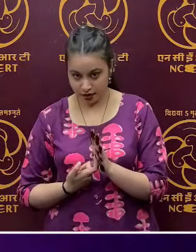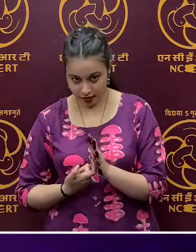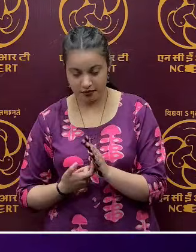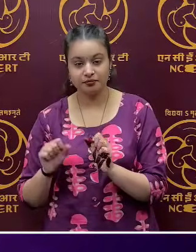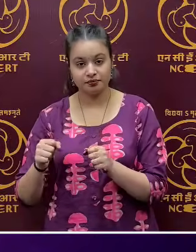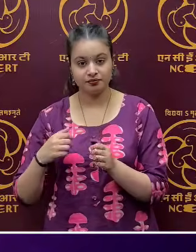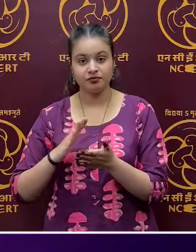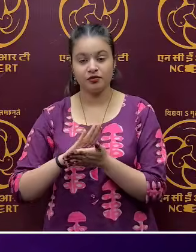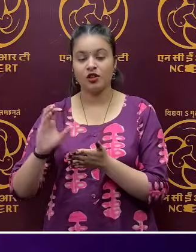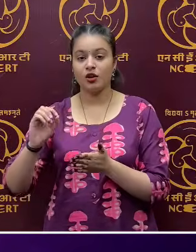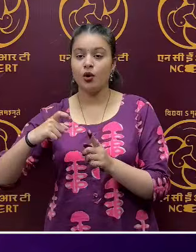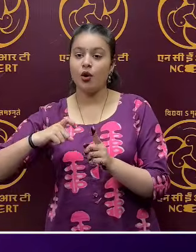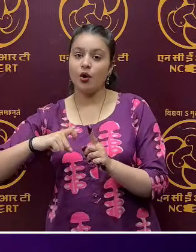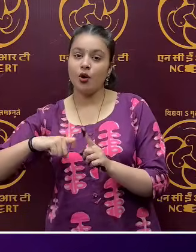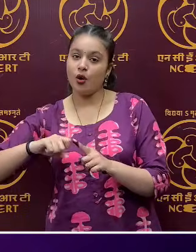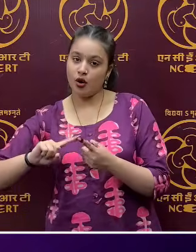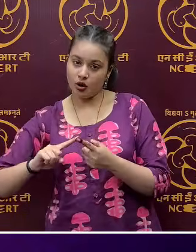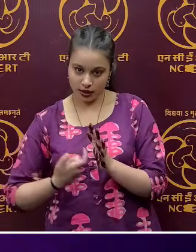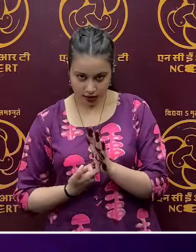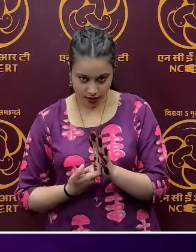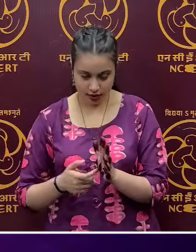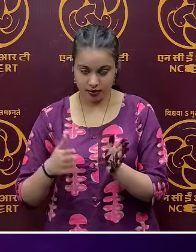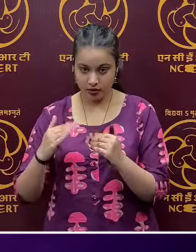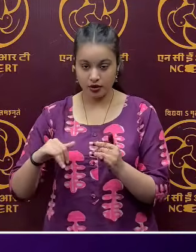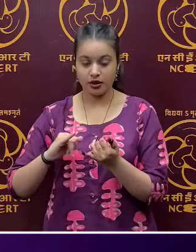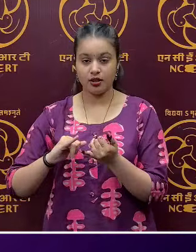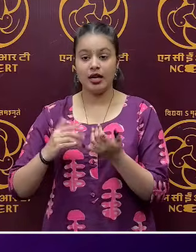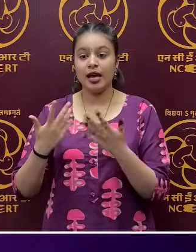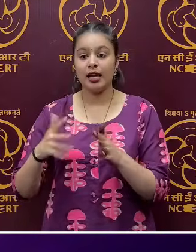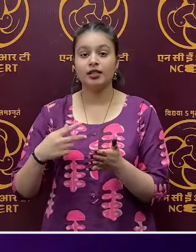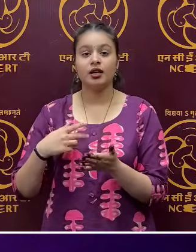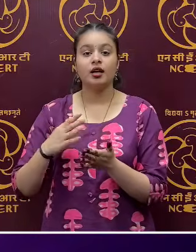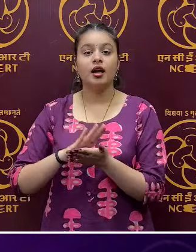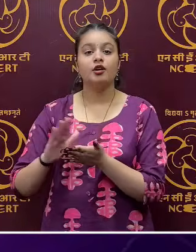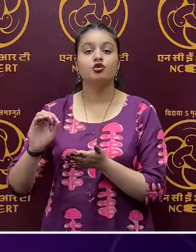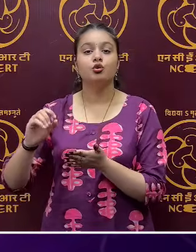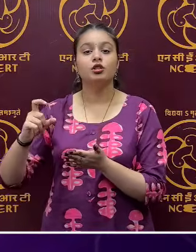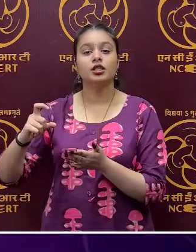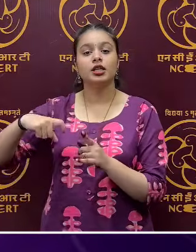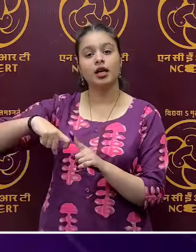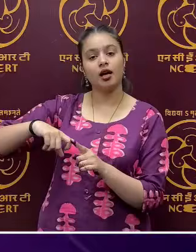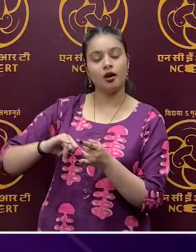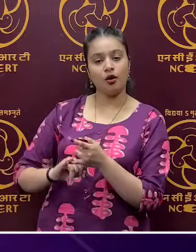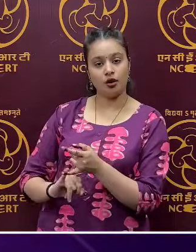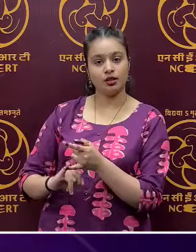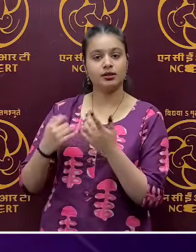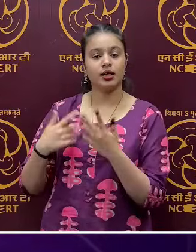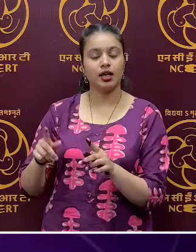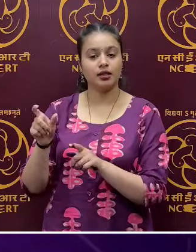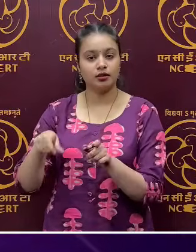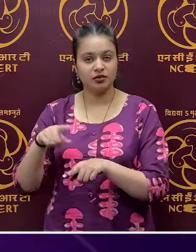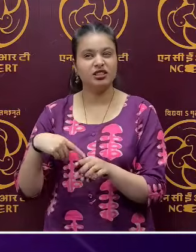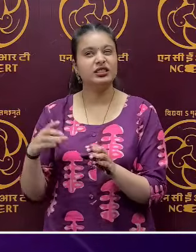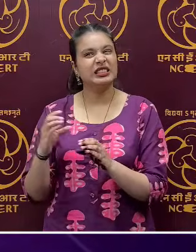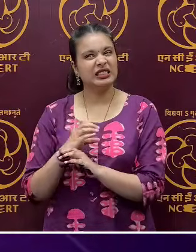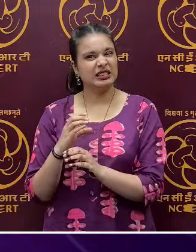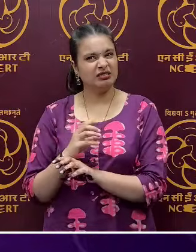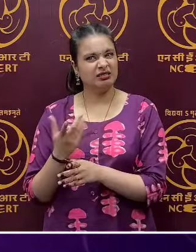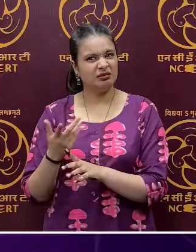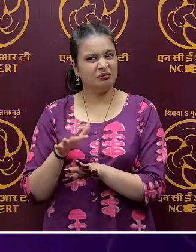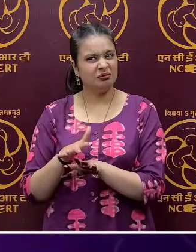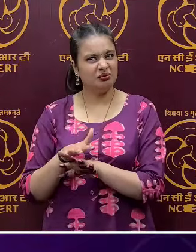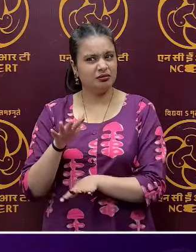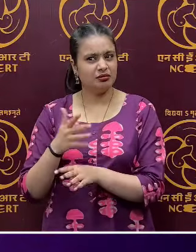see hawker and stalker. Okay. Anybody who hawks. Yeah. Now, this is also complicated and metaphorical,